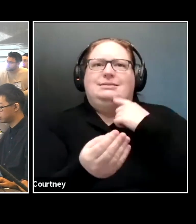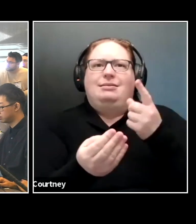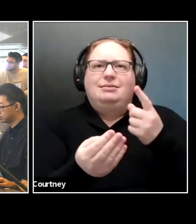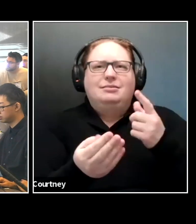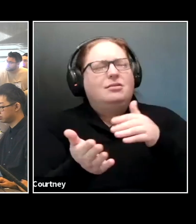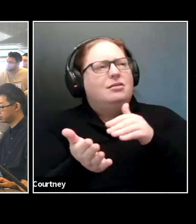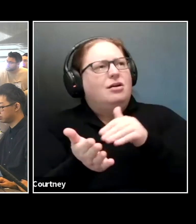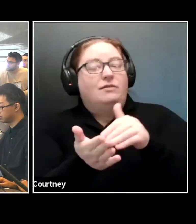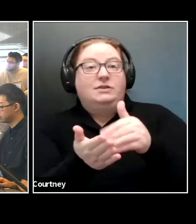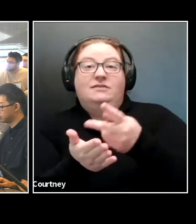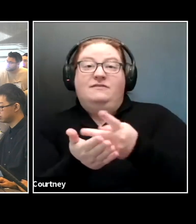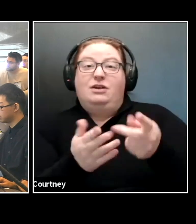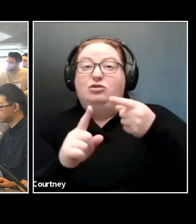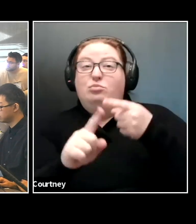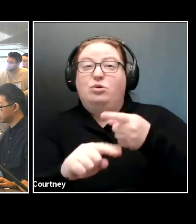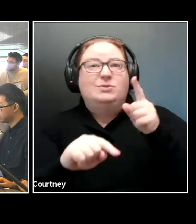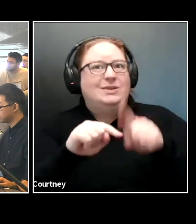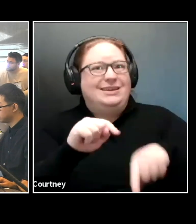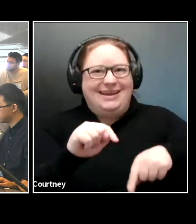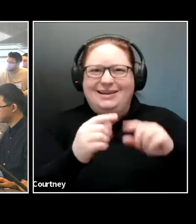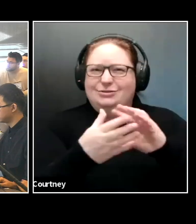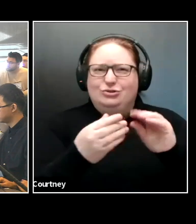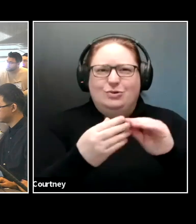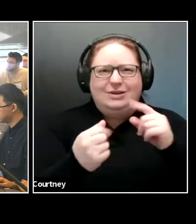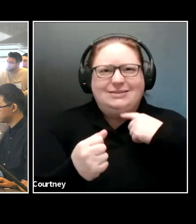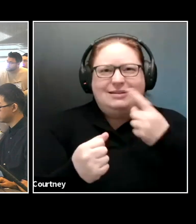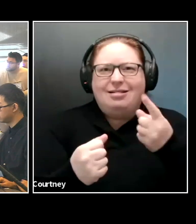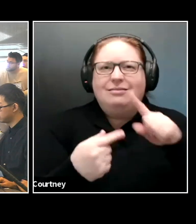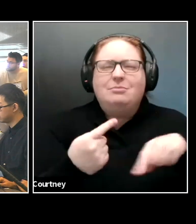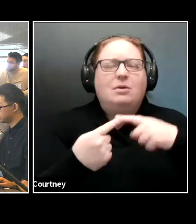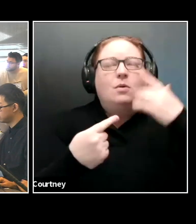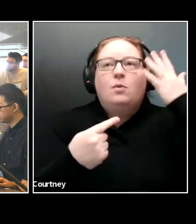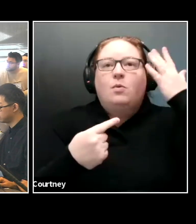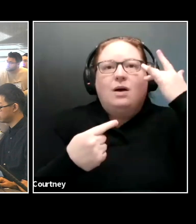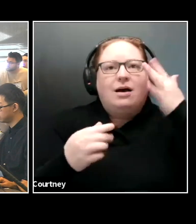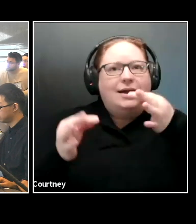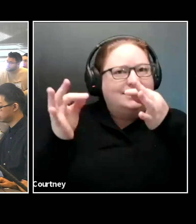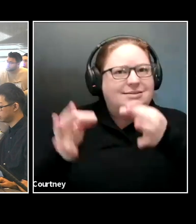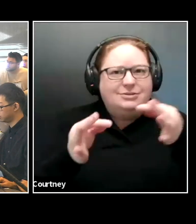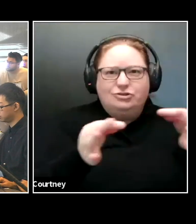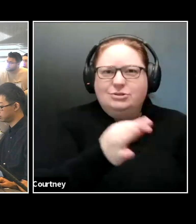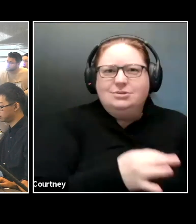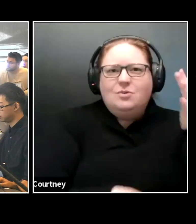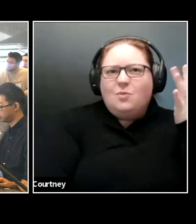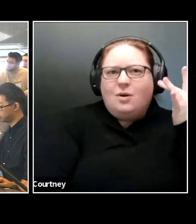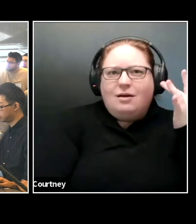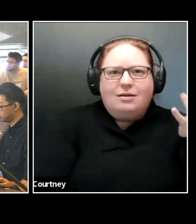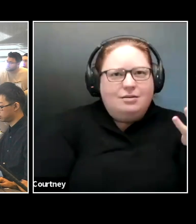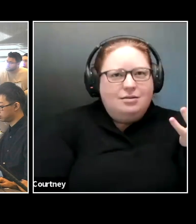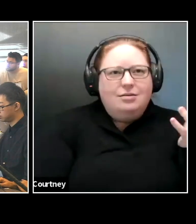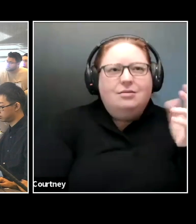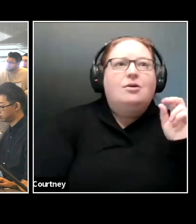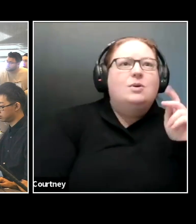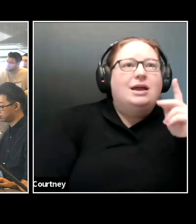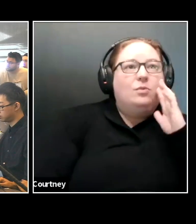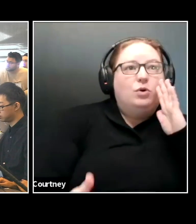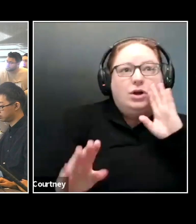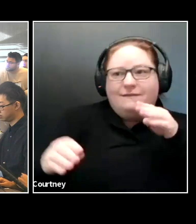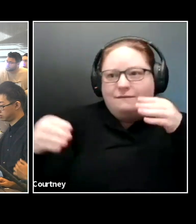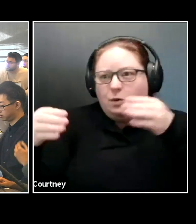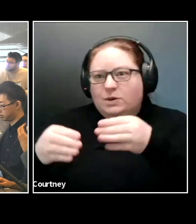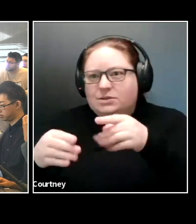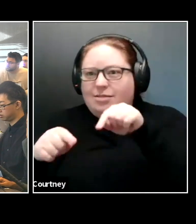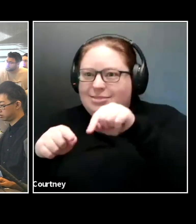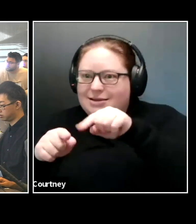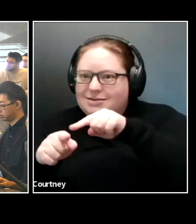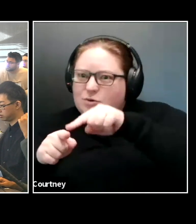tell the story about why these decisions are being made, about, okay, we're going to focus on this corridor and we're not